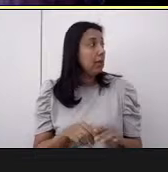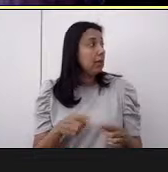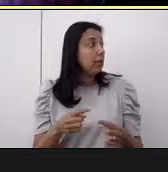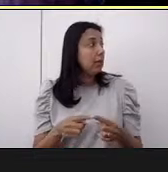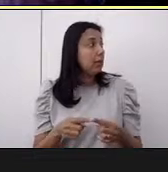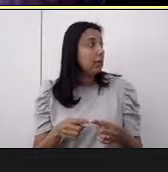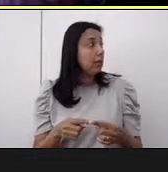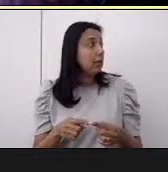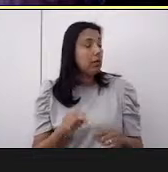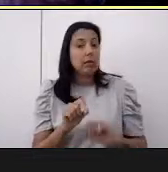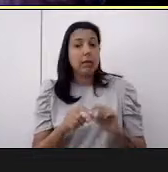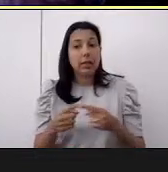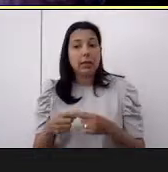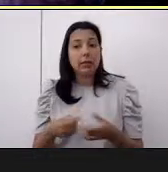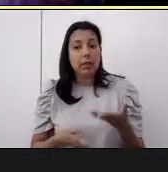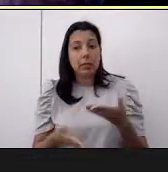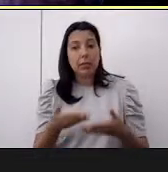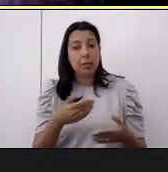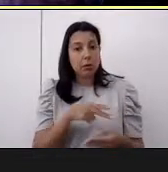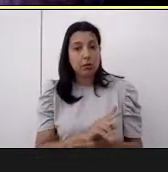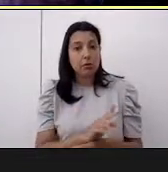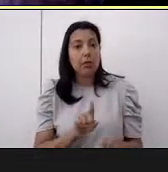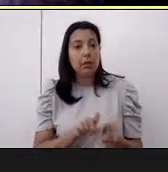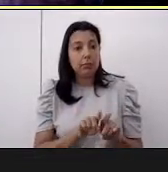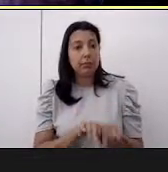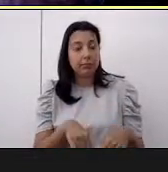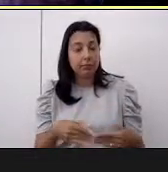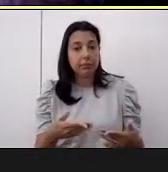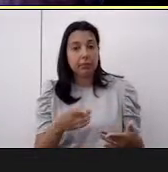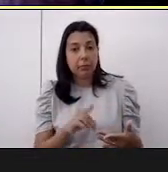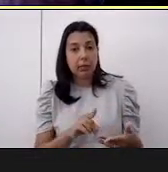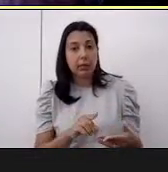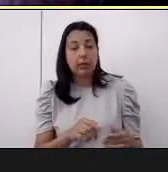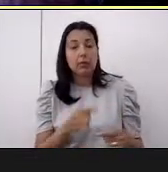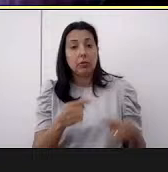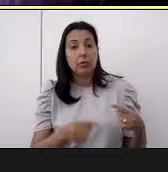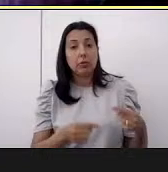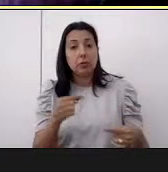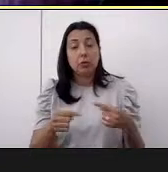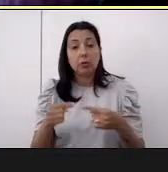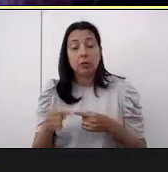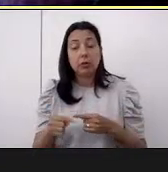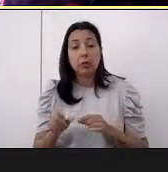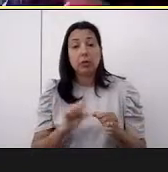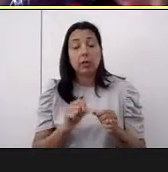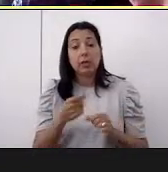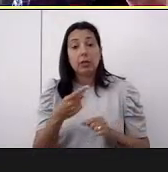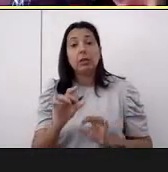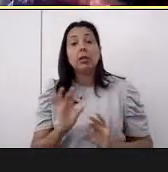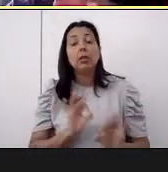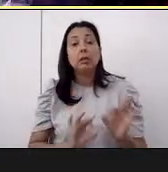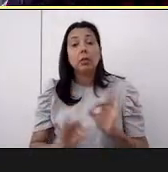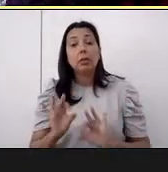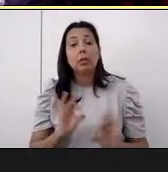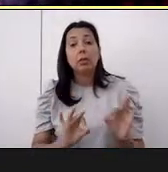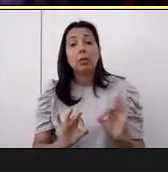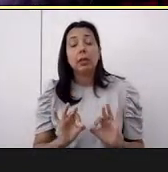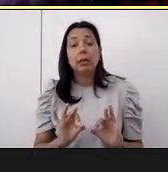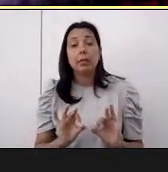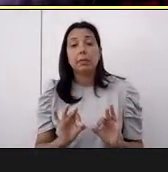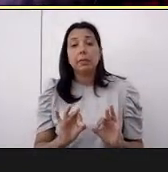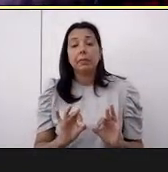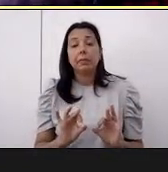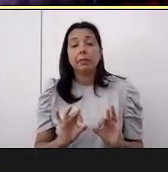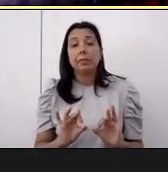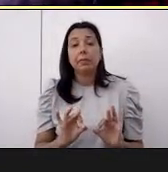political ones, and balancing the interests involved in order to make decisions. So it is typically the activity of a